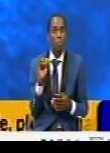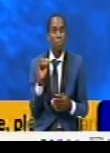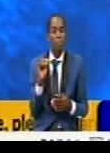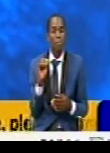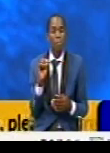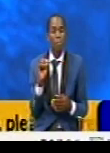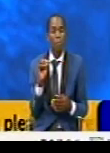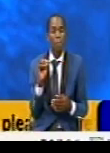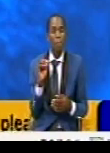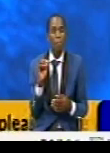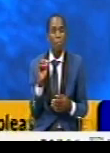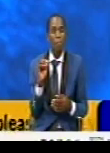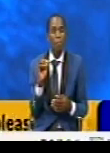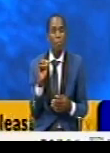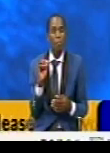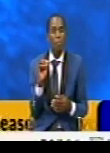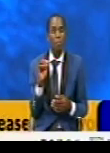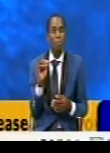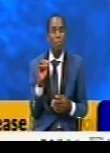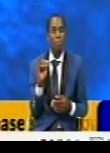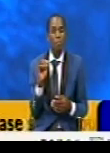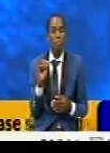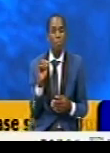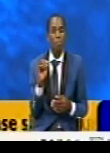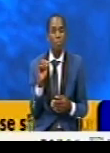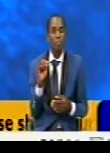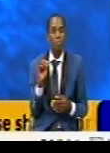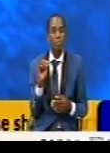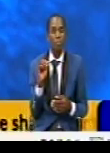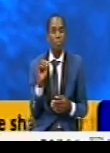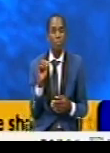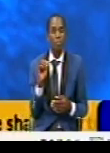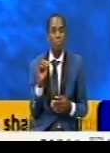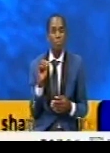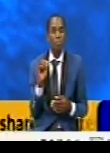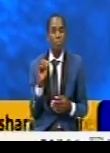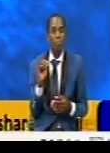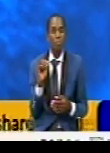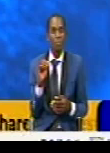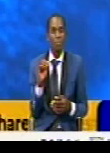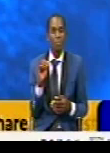So I prayed about this thing.